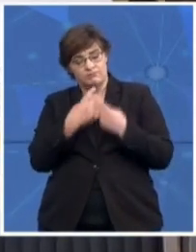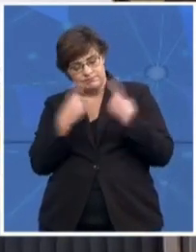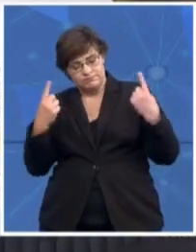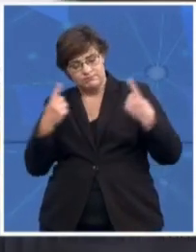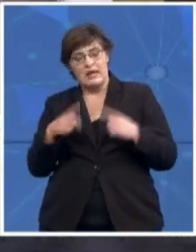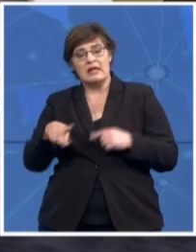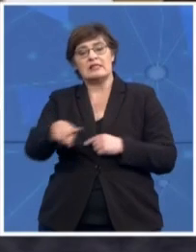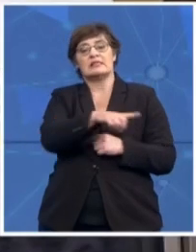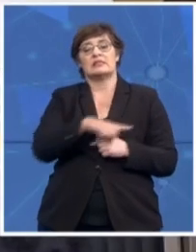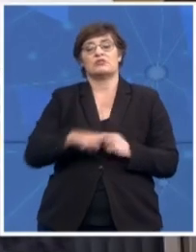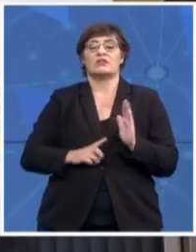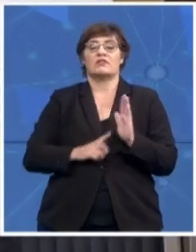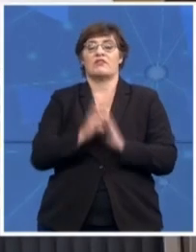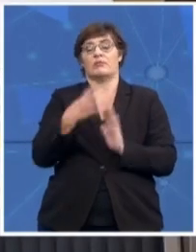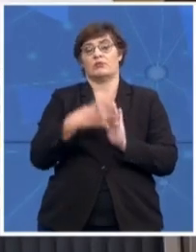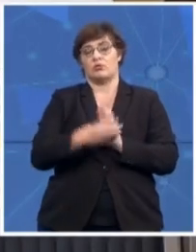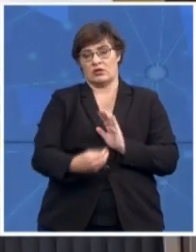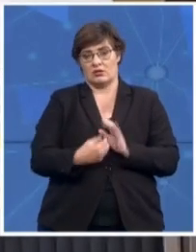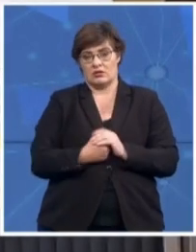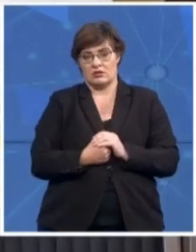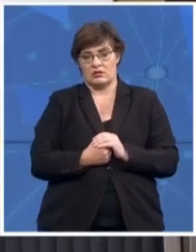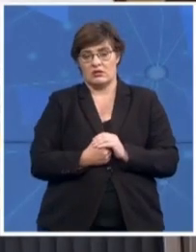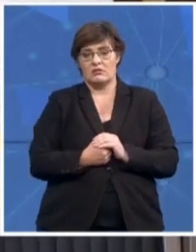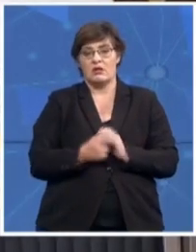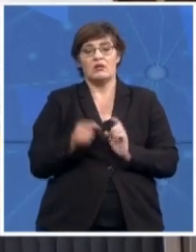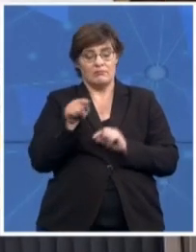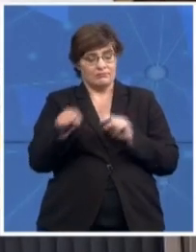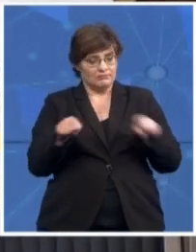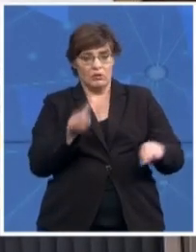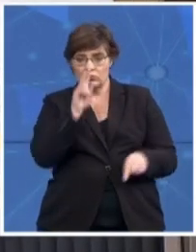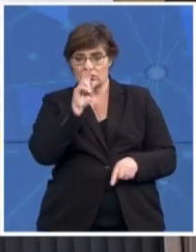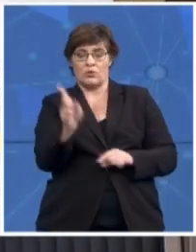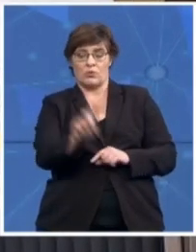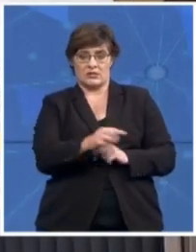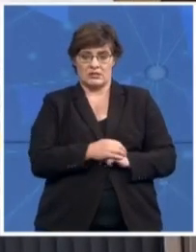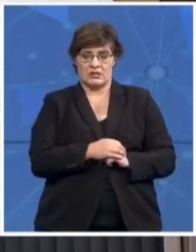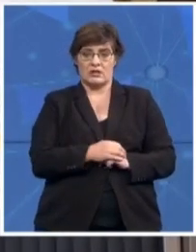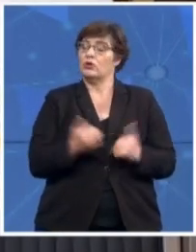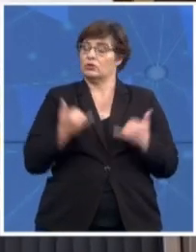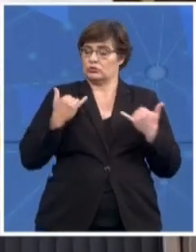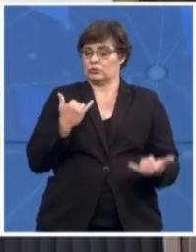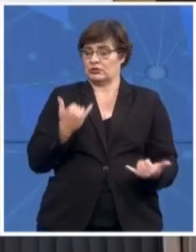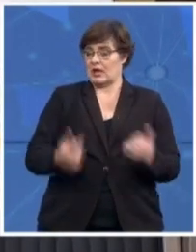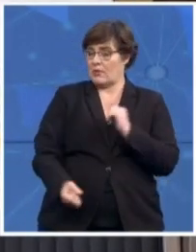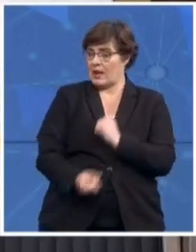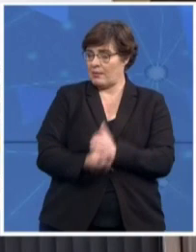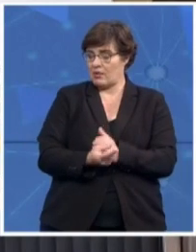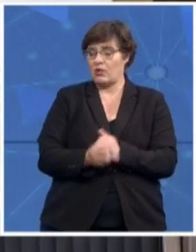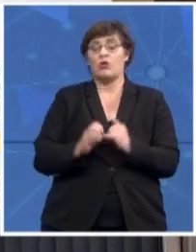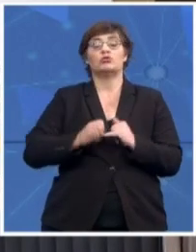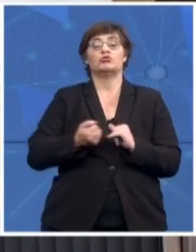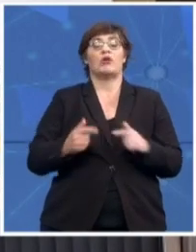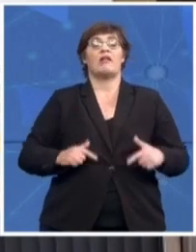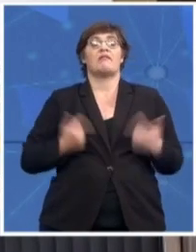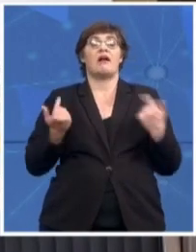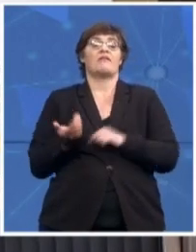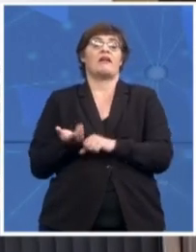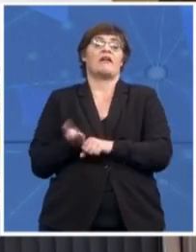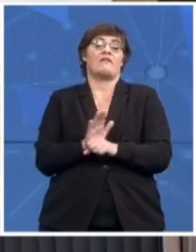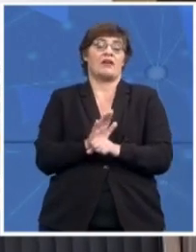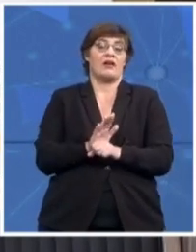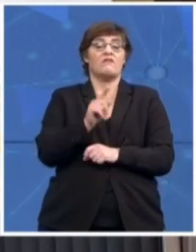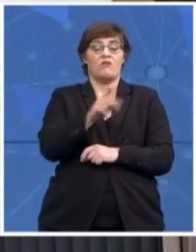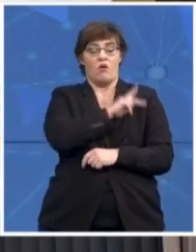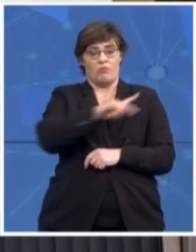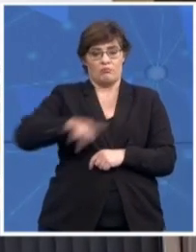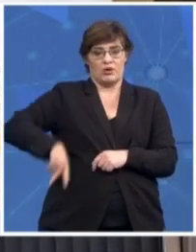be seeing from these 2 provinces. So all of that will happen today. We'll try and bring you that live coverage of the president delivering his speech. And